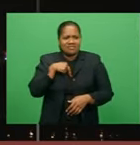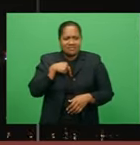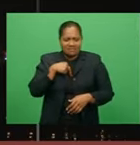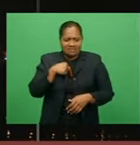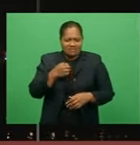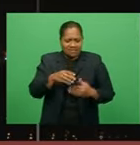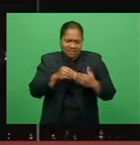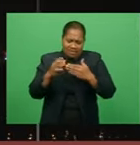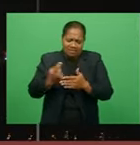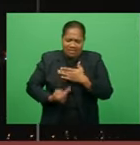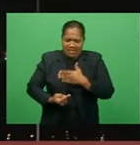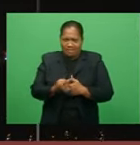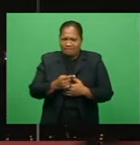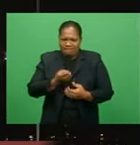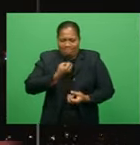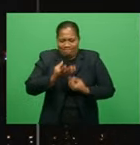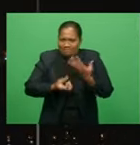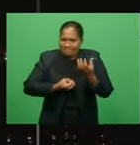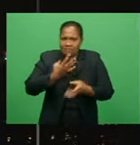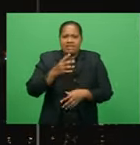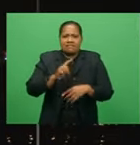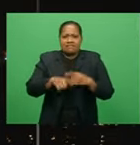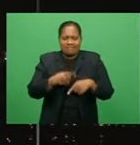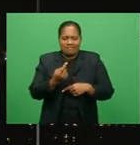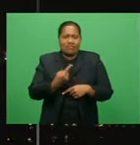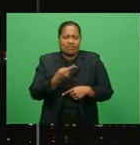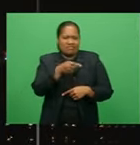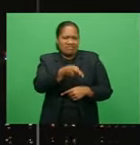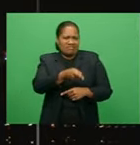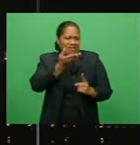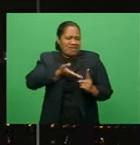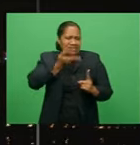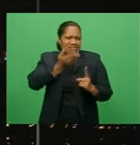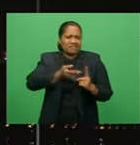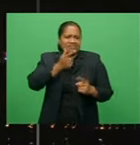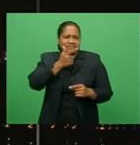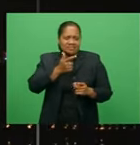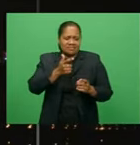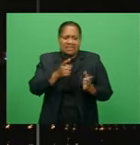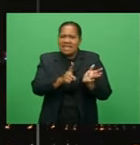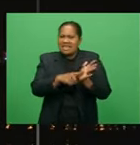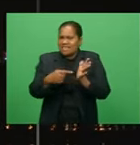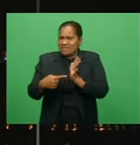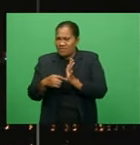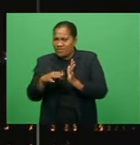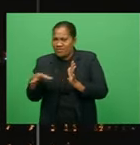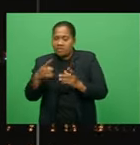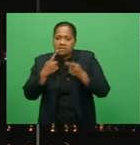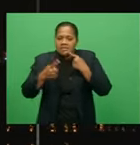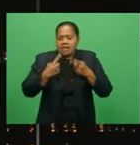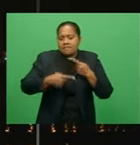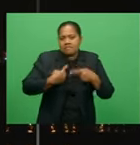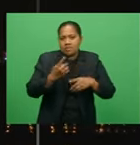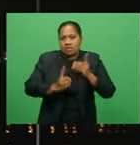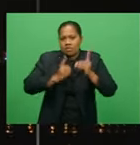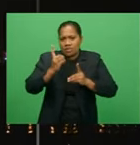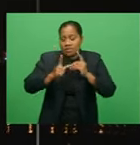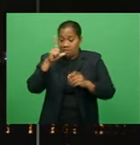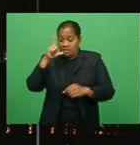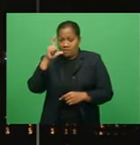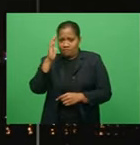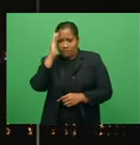over Social Democratic Liberal Party member Linda Tambuya's comments about Diwali. Tambuya yesterday took to Facebook, raising